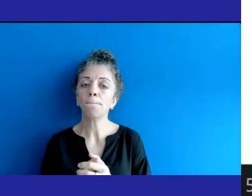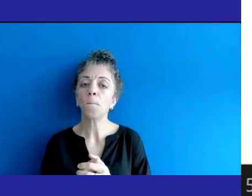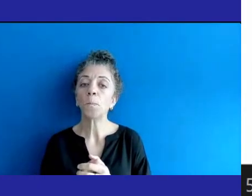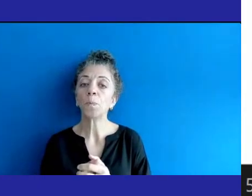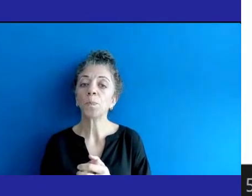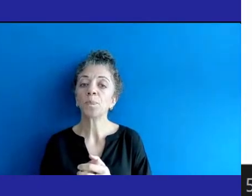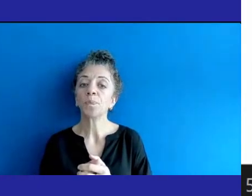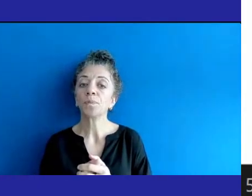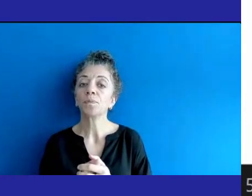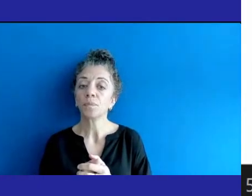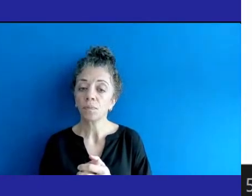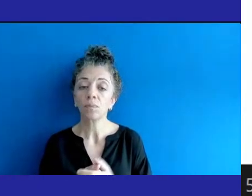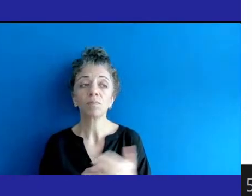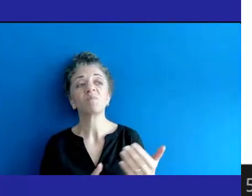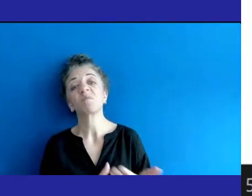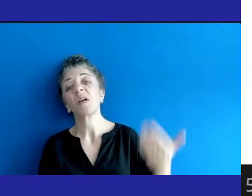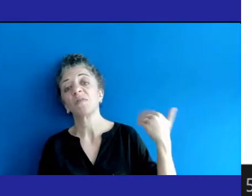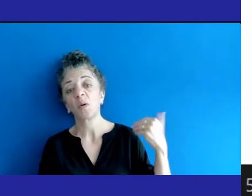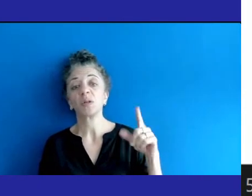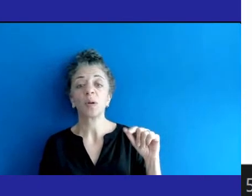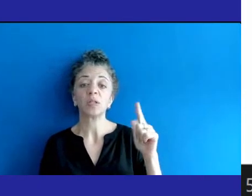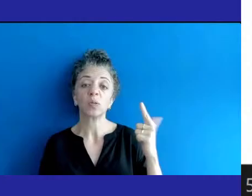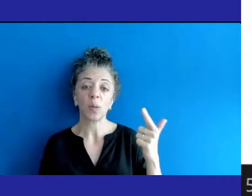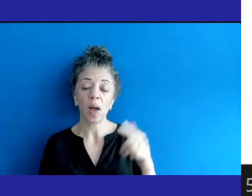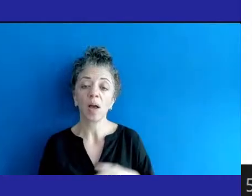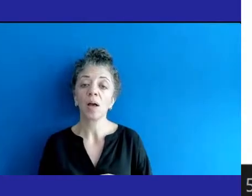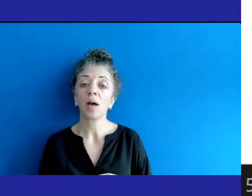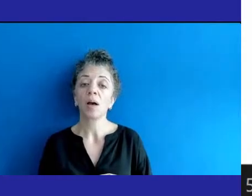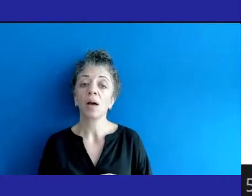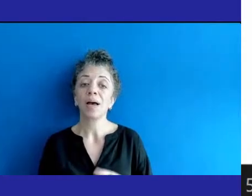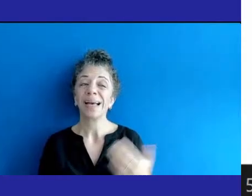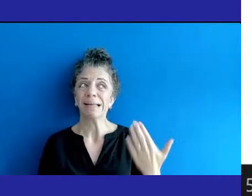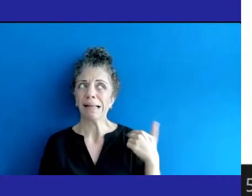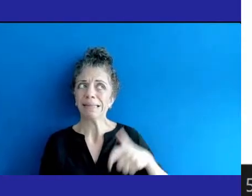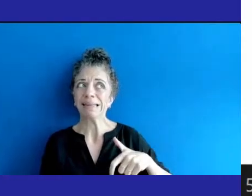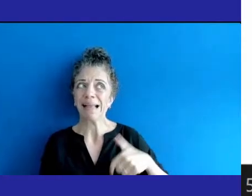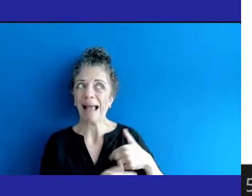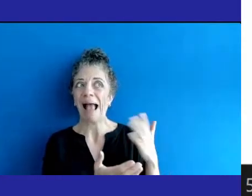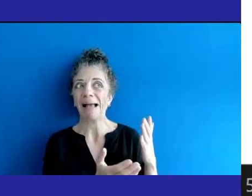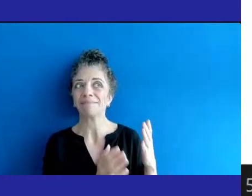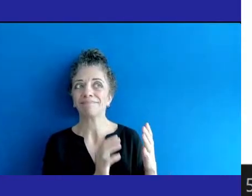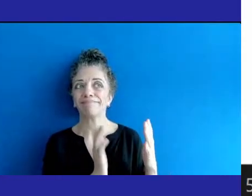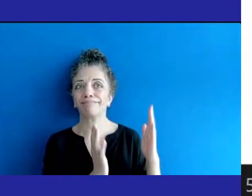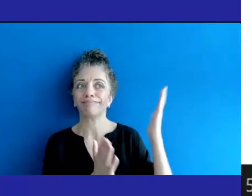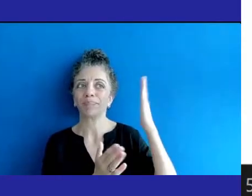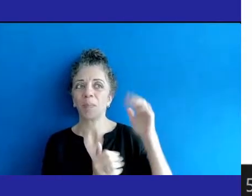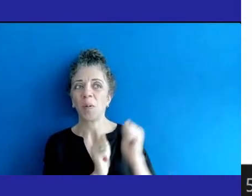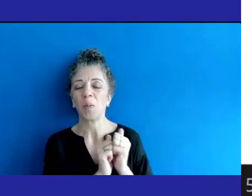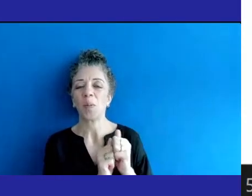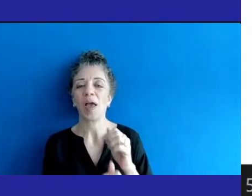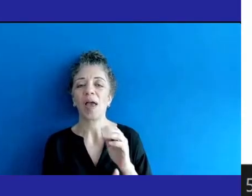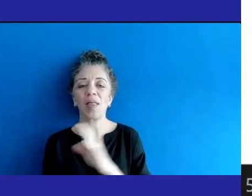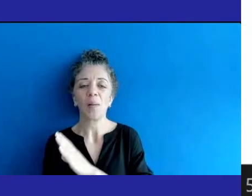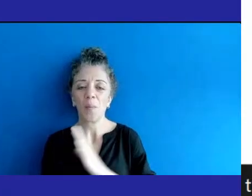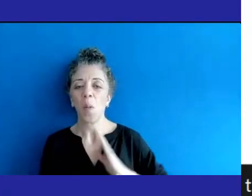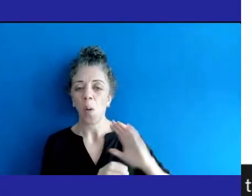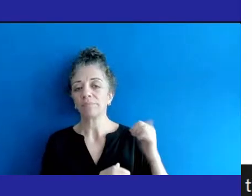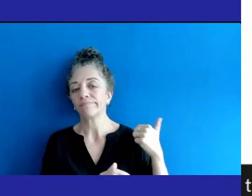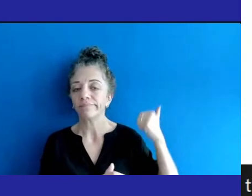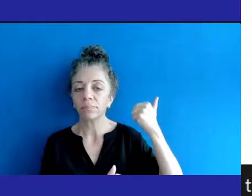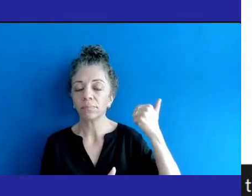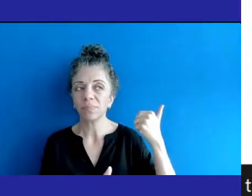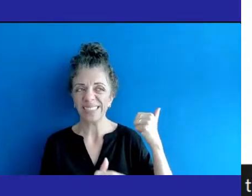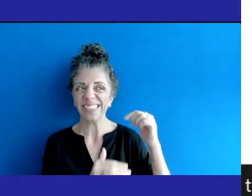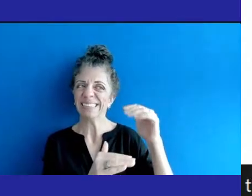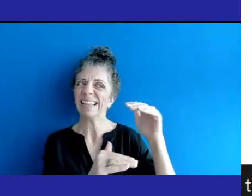say pre-2021, the last time I spoke with the board about a major resolution of our affiliation agreements, there was pretty limited central